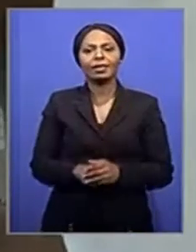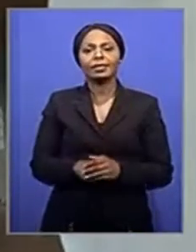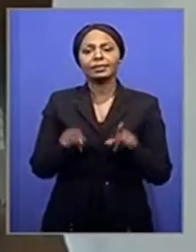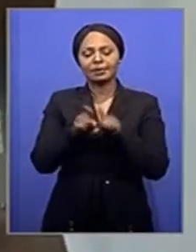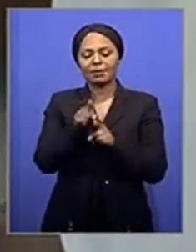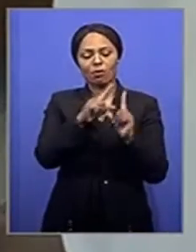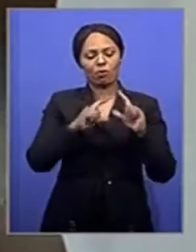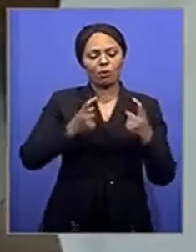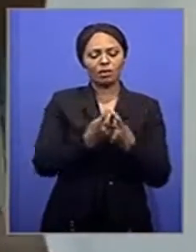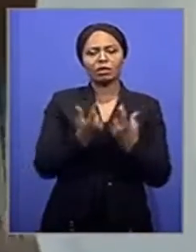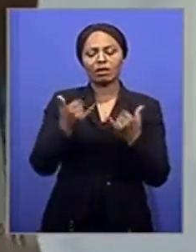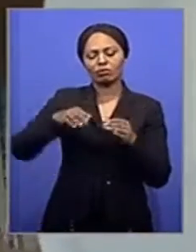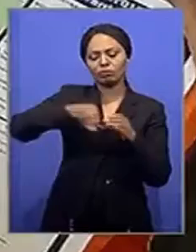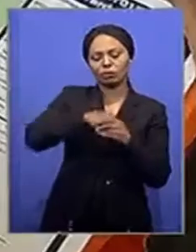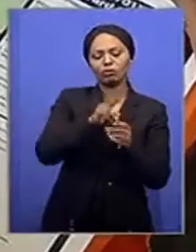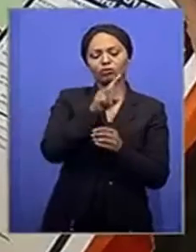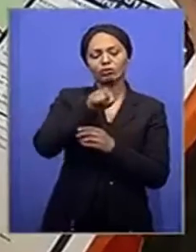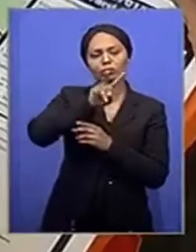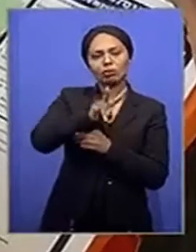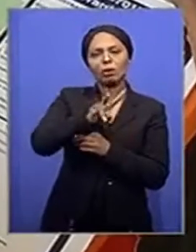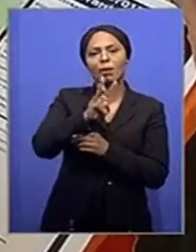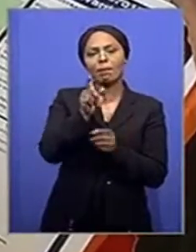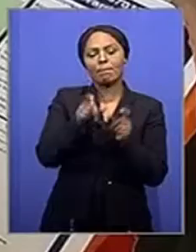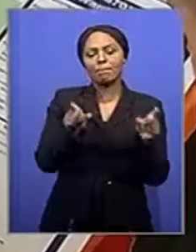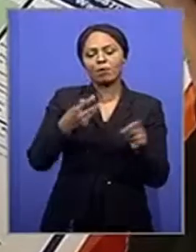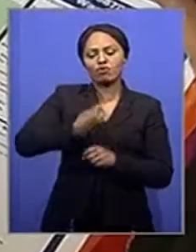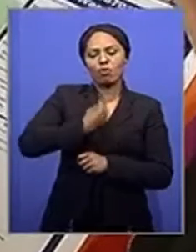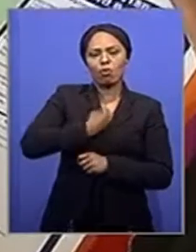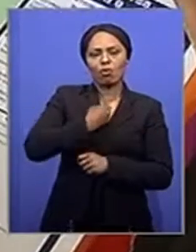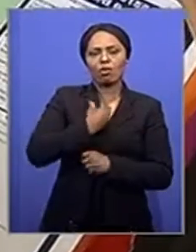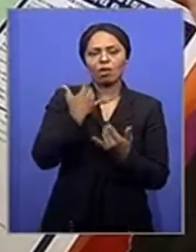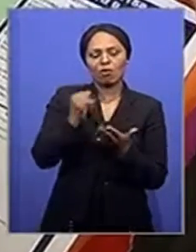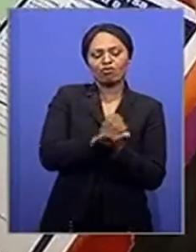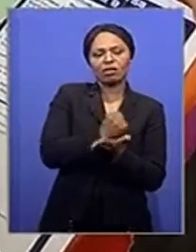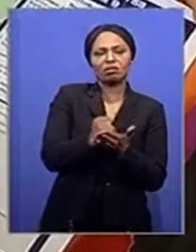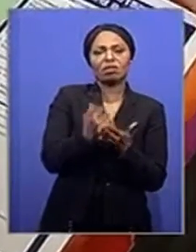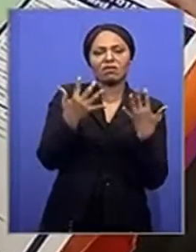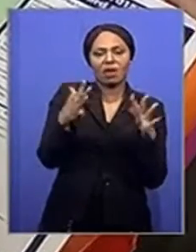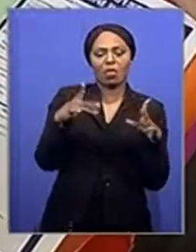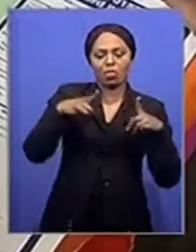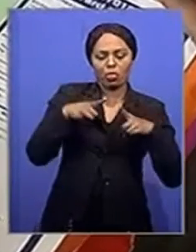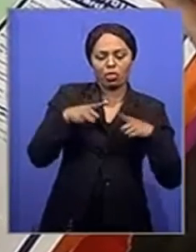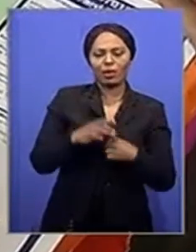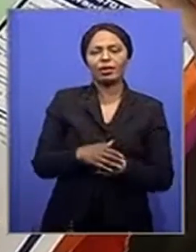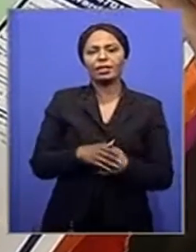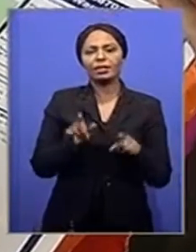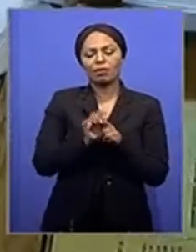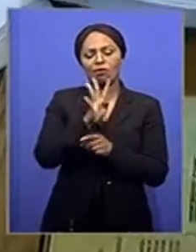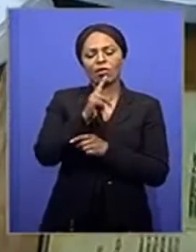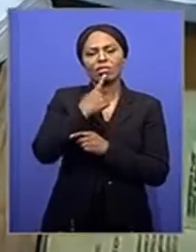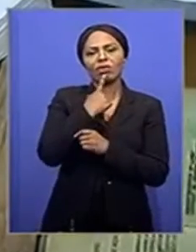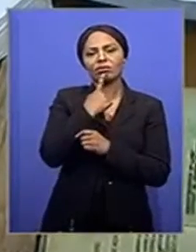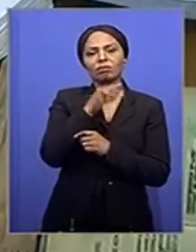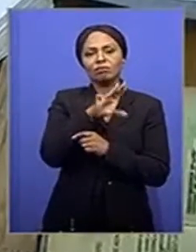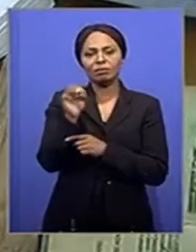Ke dimilione tše 2.2 tša baswa ba ba ngwadišeditšego go kgetha. Batho ba 49 ba